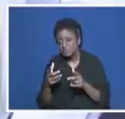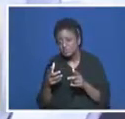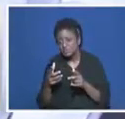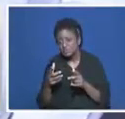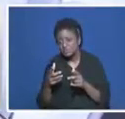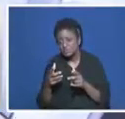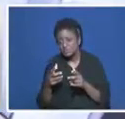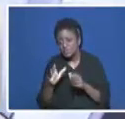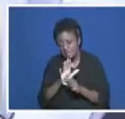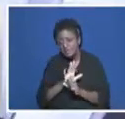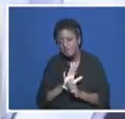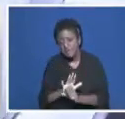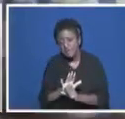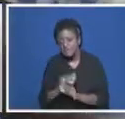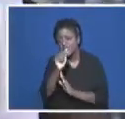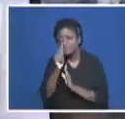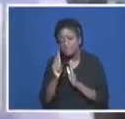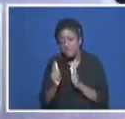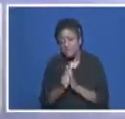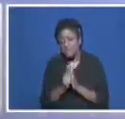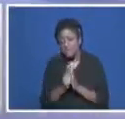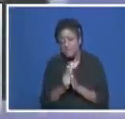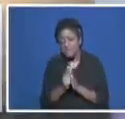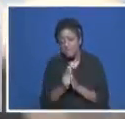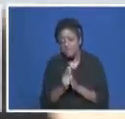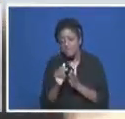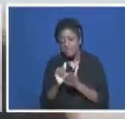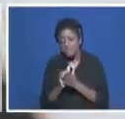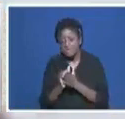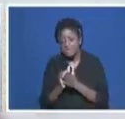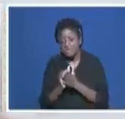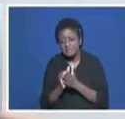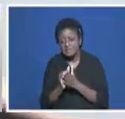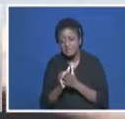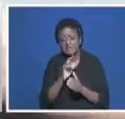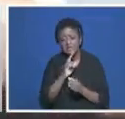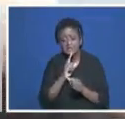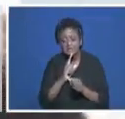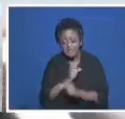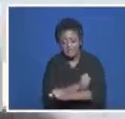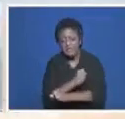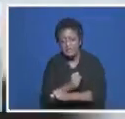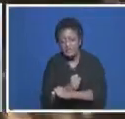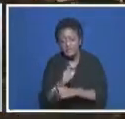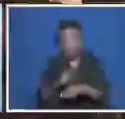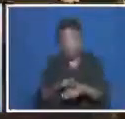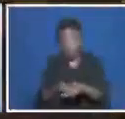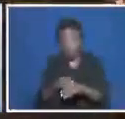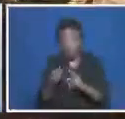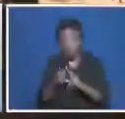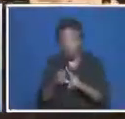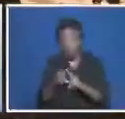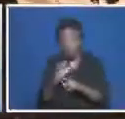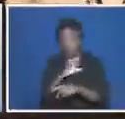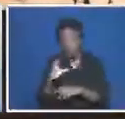actively enforce the law. That stern warning from Minister Works, the Honorable Alfred Sears, to the 100-plus